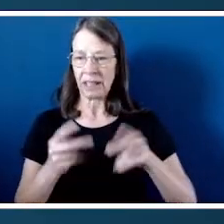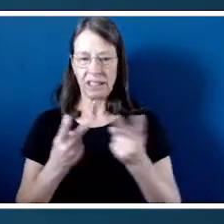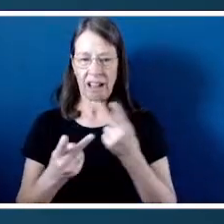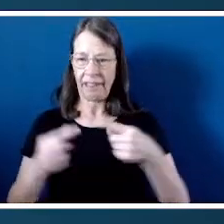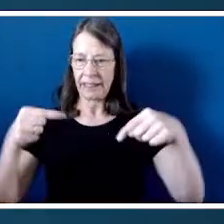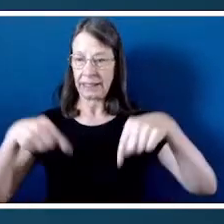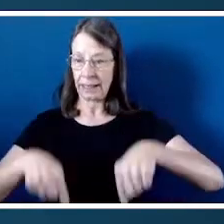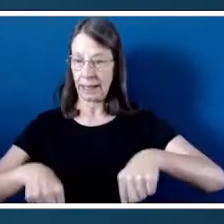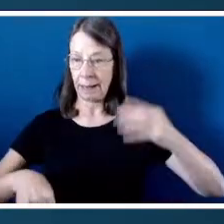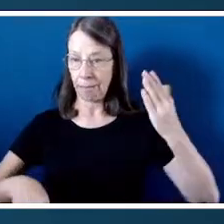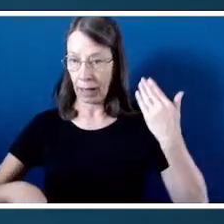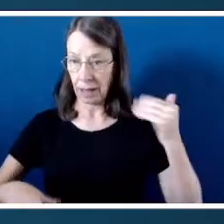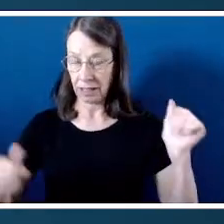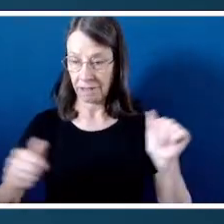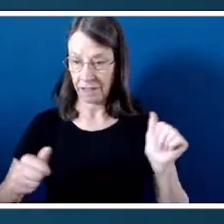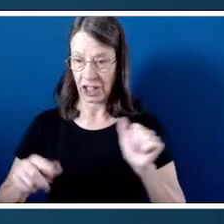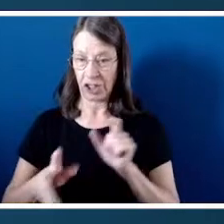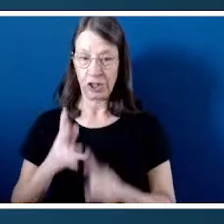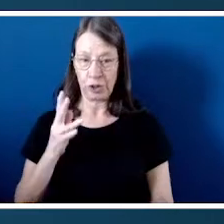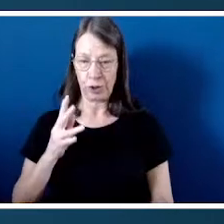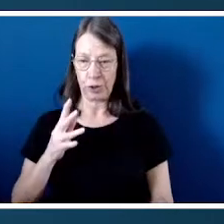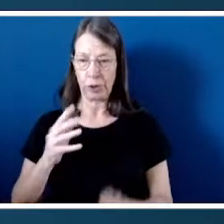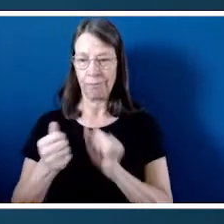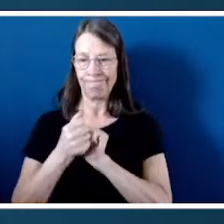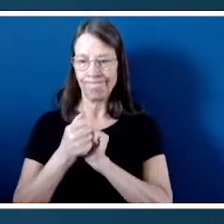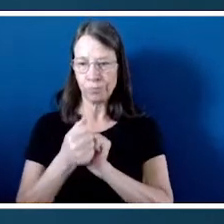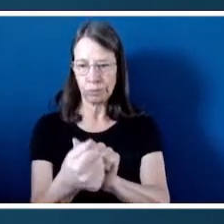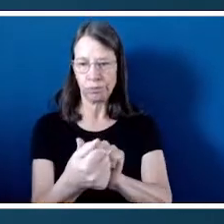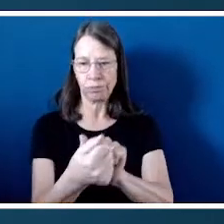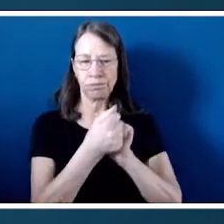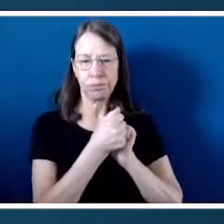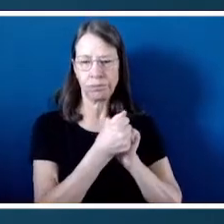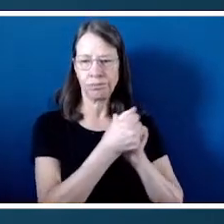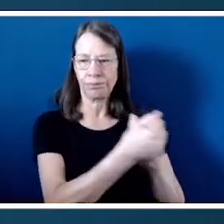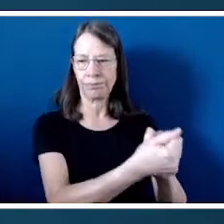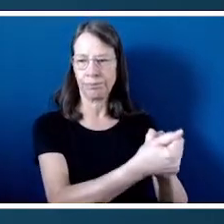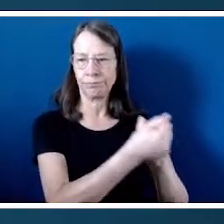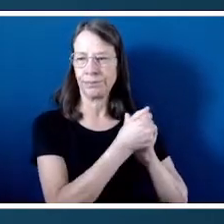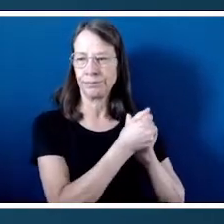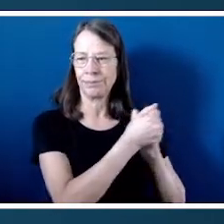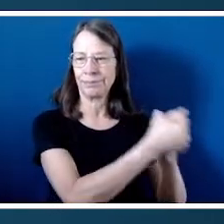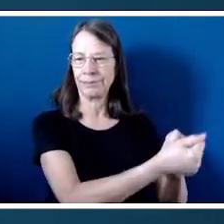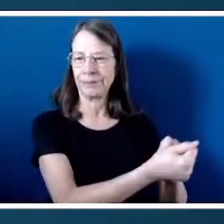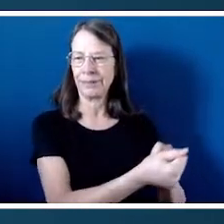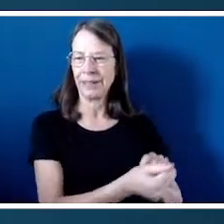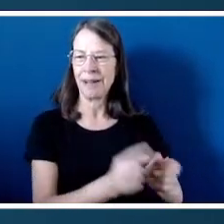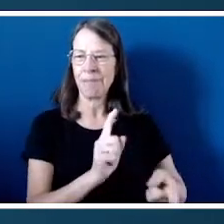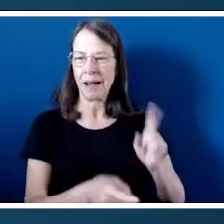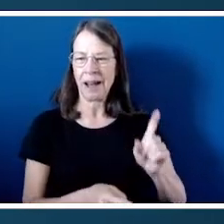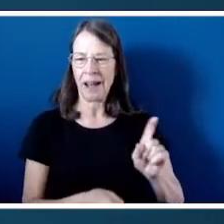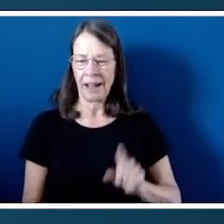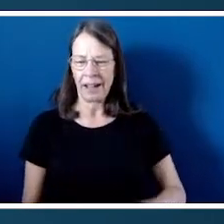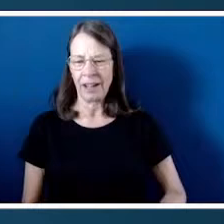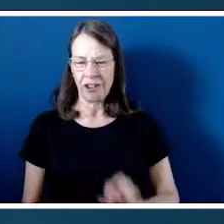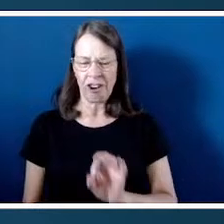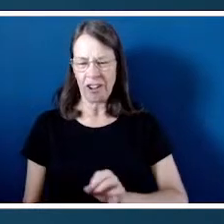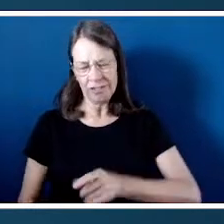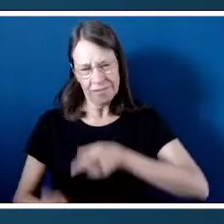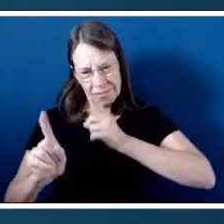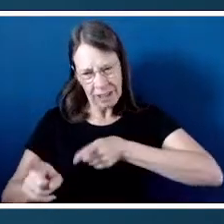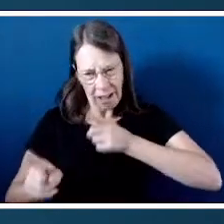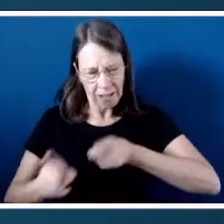will find that the Blue Pacific is brimming of capacity, skills, and